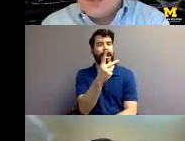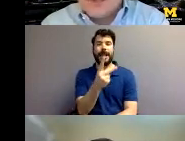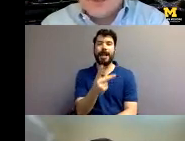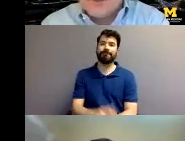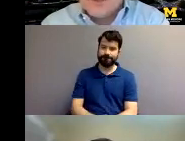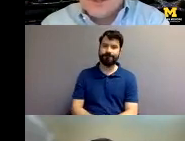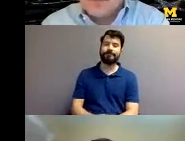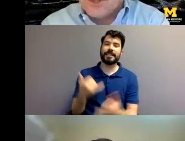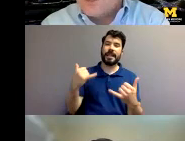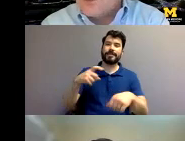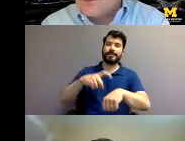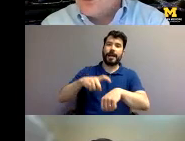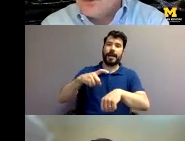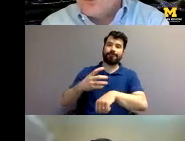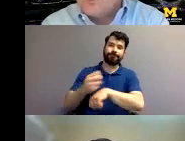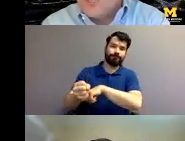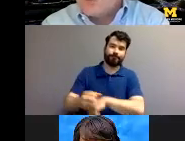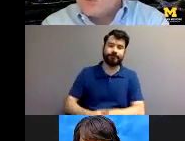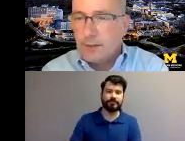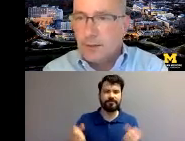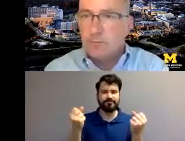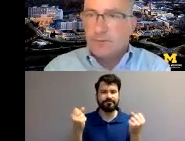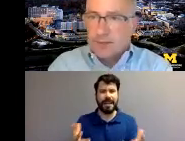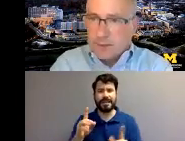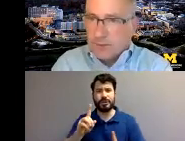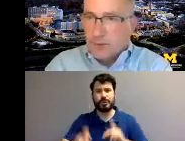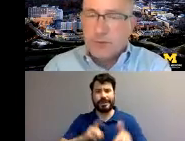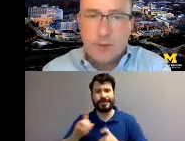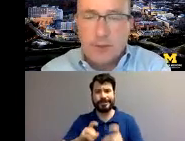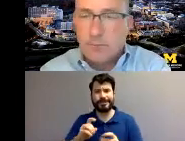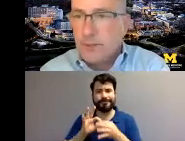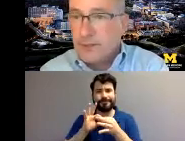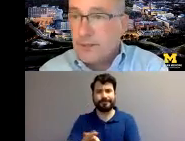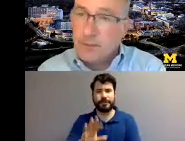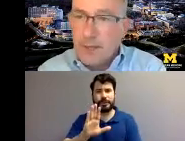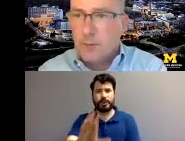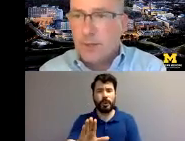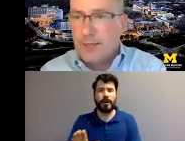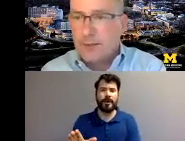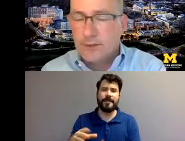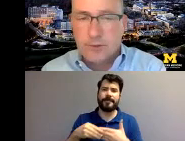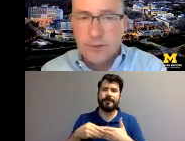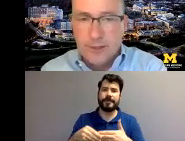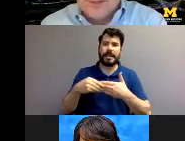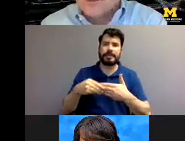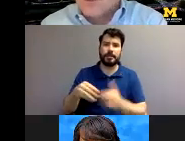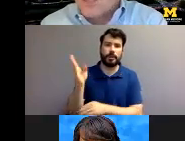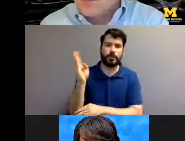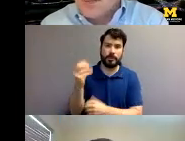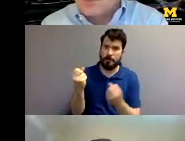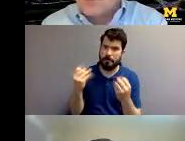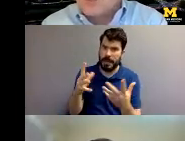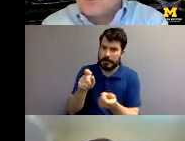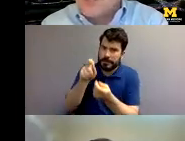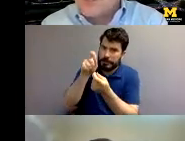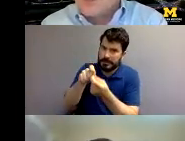many questions related to your and Matt's Flexible First presentation, many of them quite technical, so they're actually